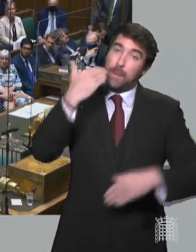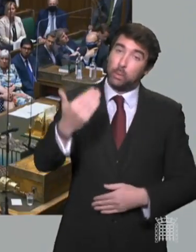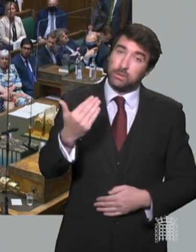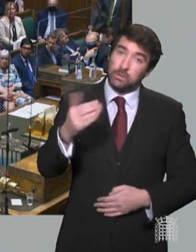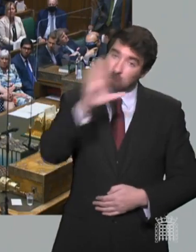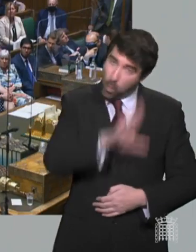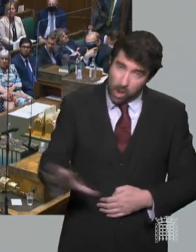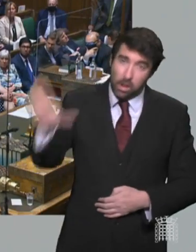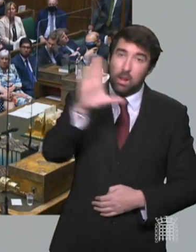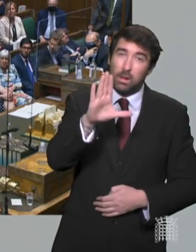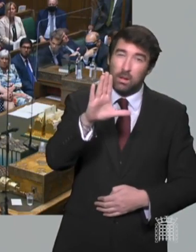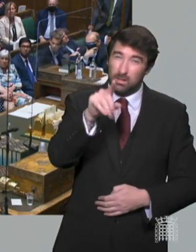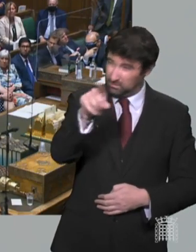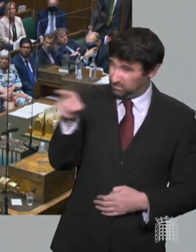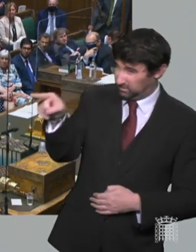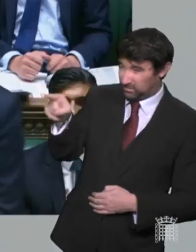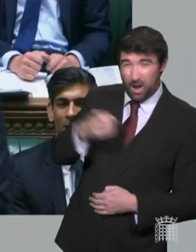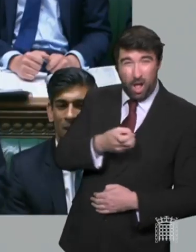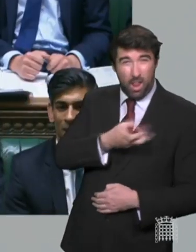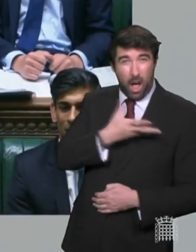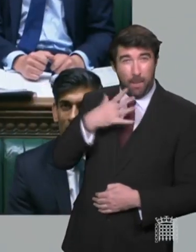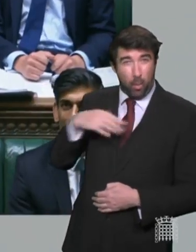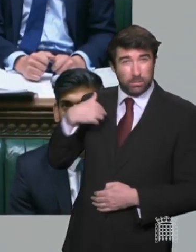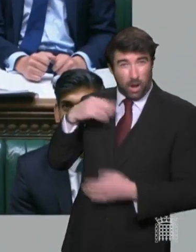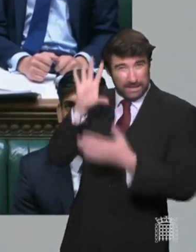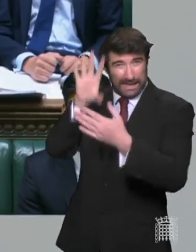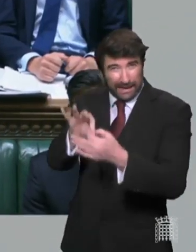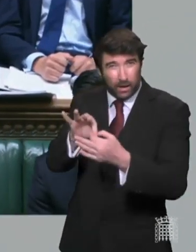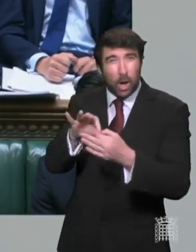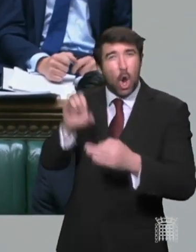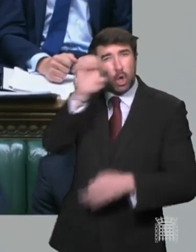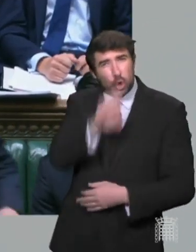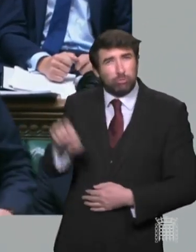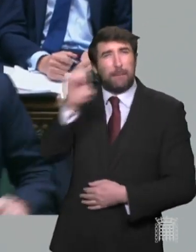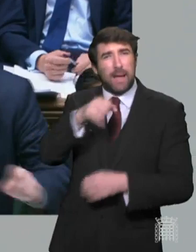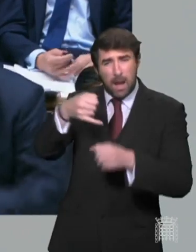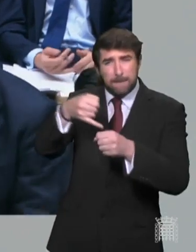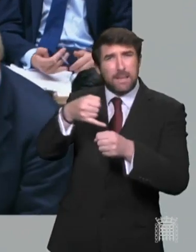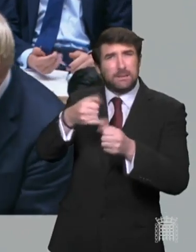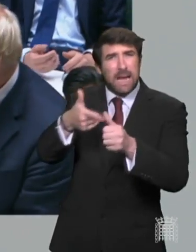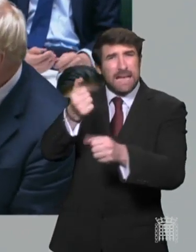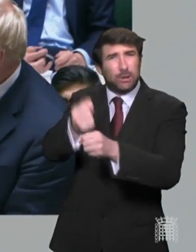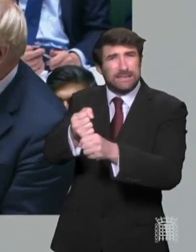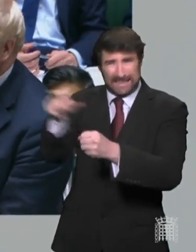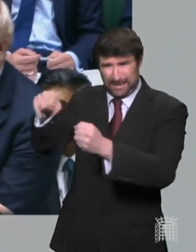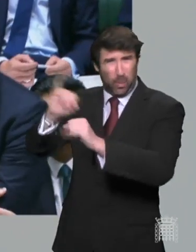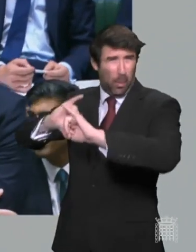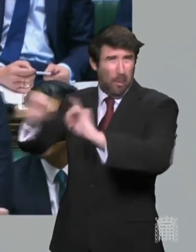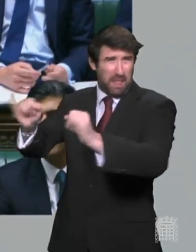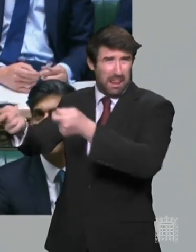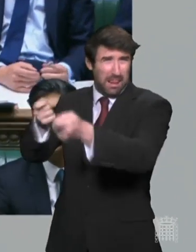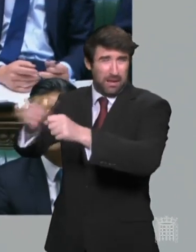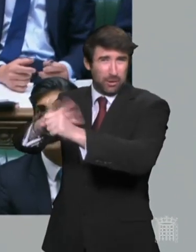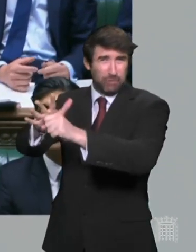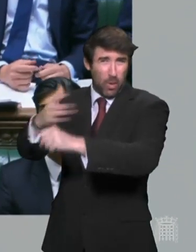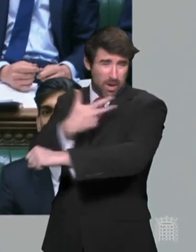us in the European Medicines Agency. He attacked the vaccines task force, Mr. Speaker. And if we'd listened